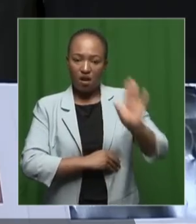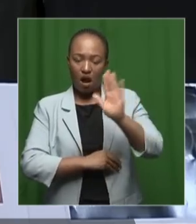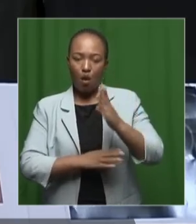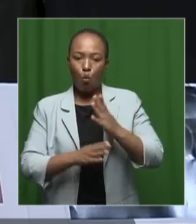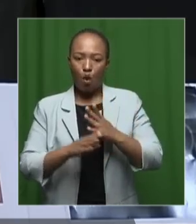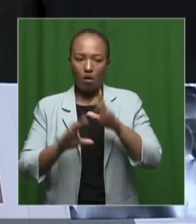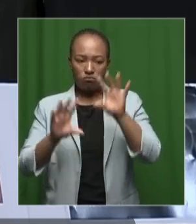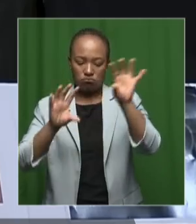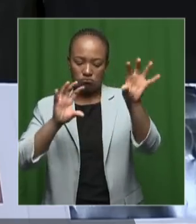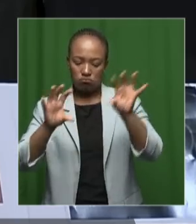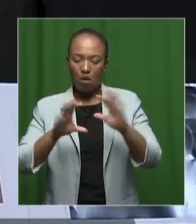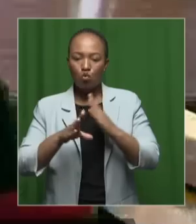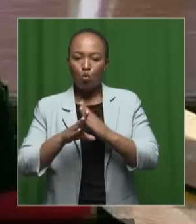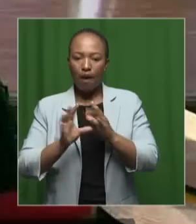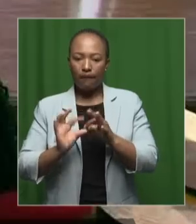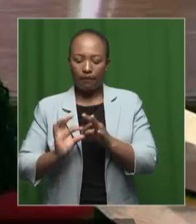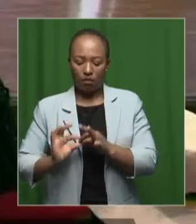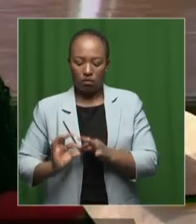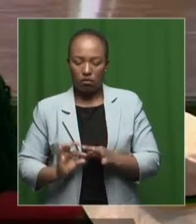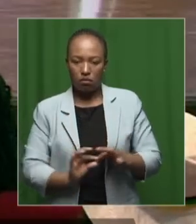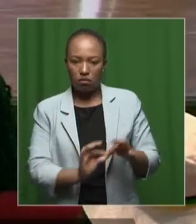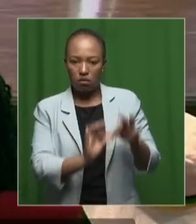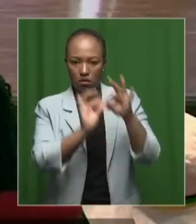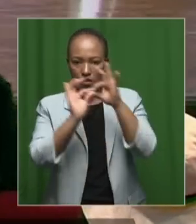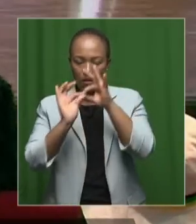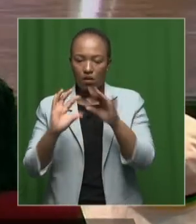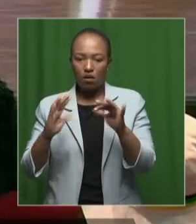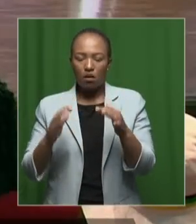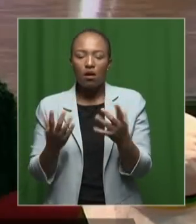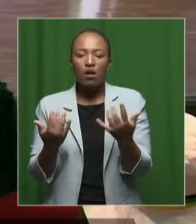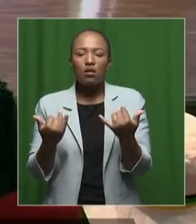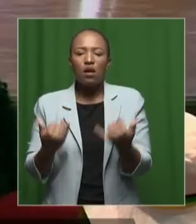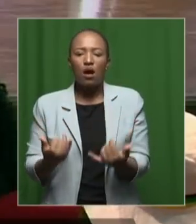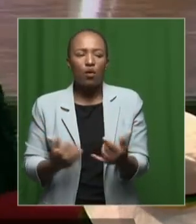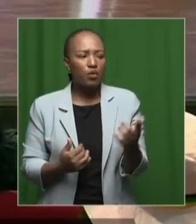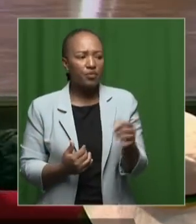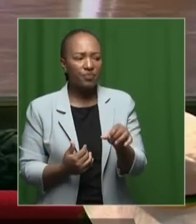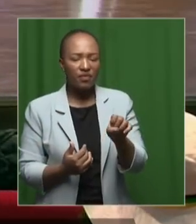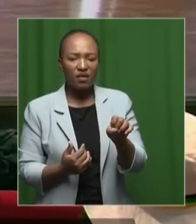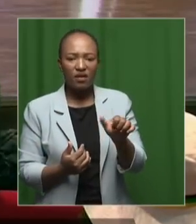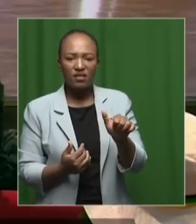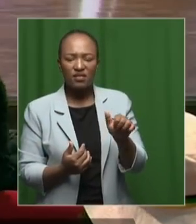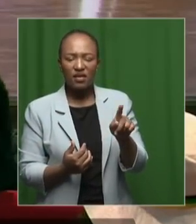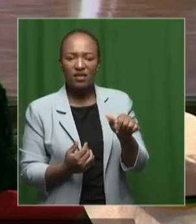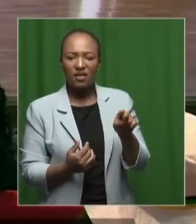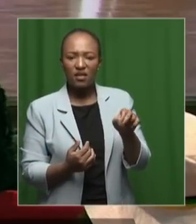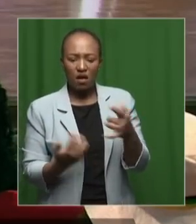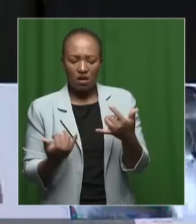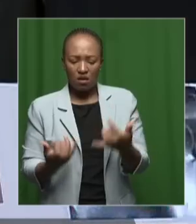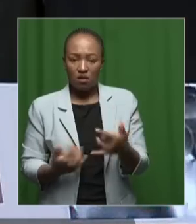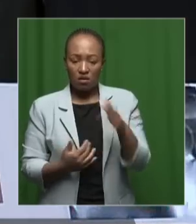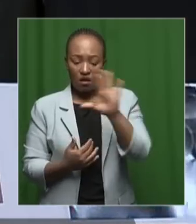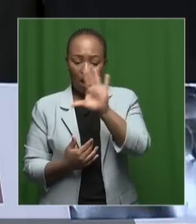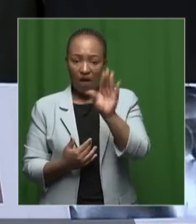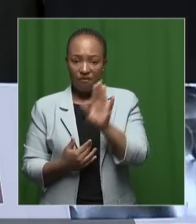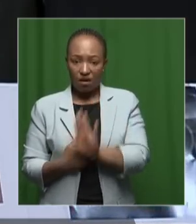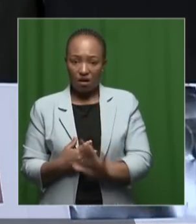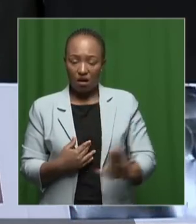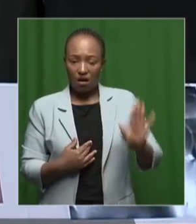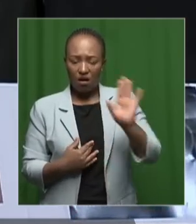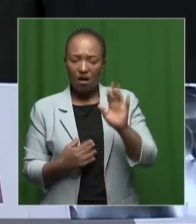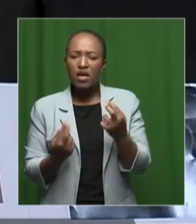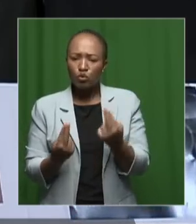Sakina, we're sitting here. Yeah. We're sitting here with resources in Africa that if we were to